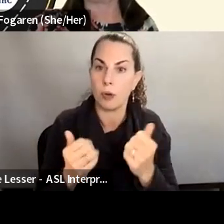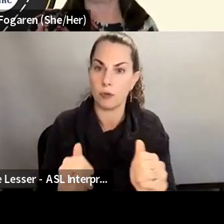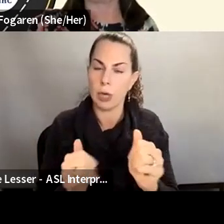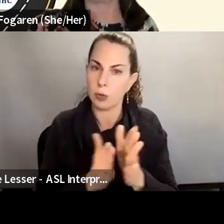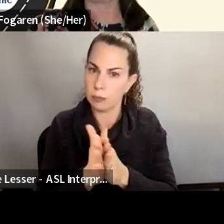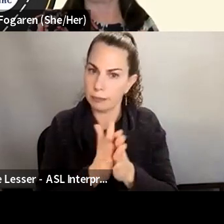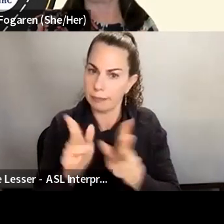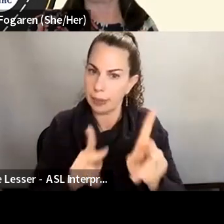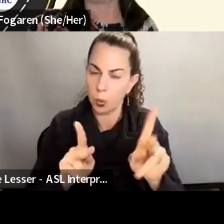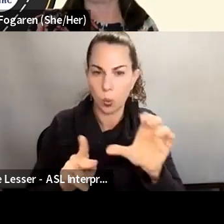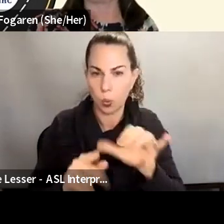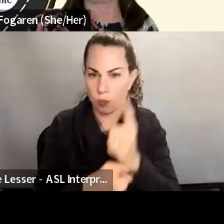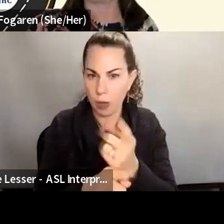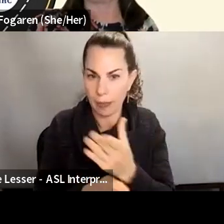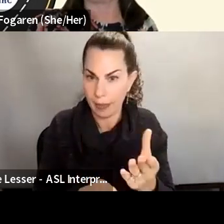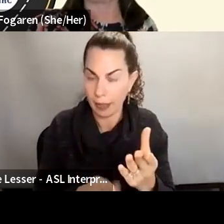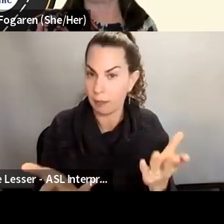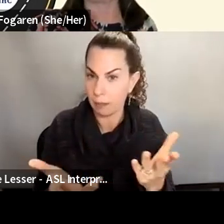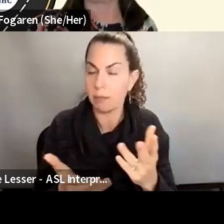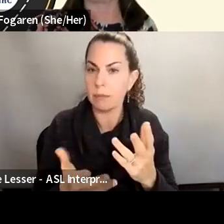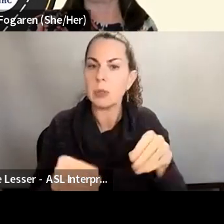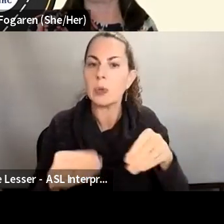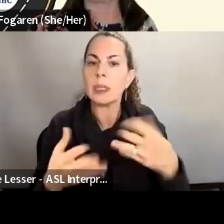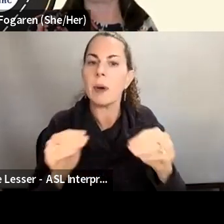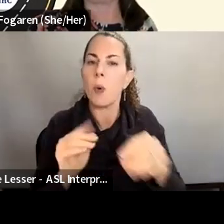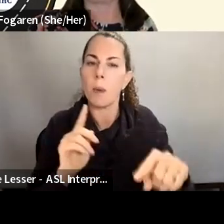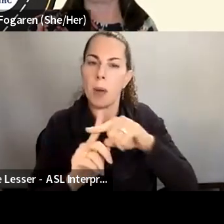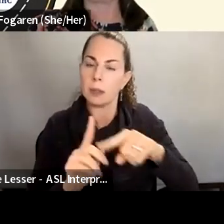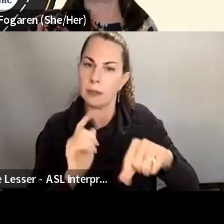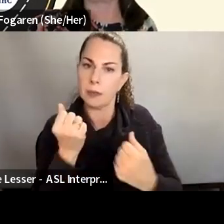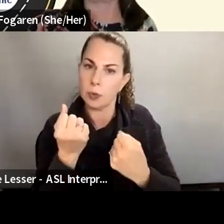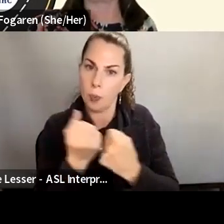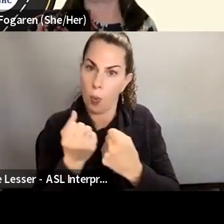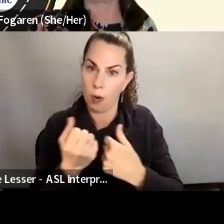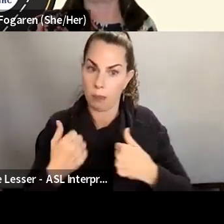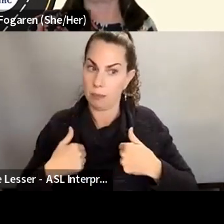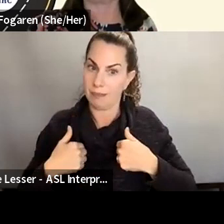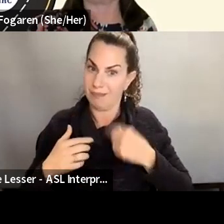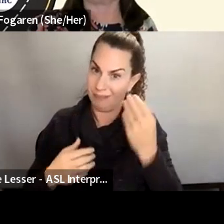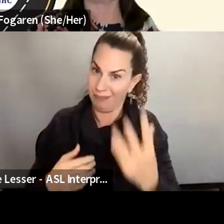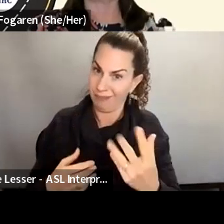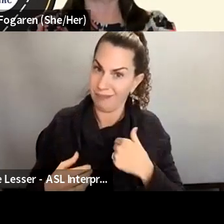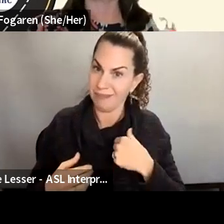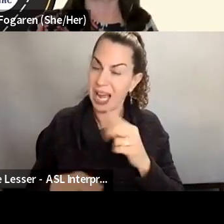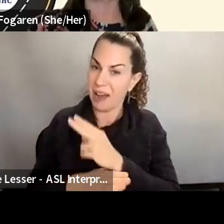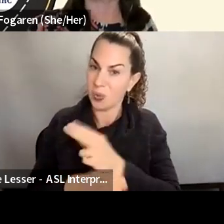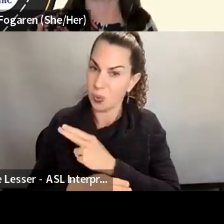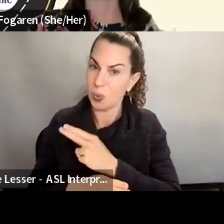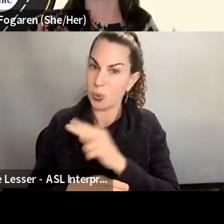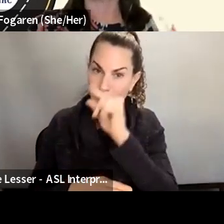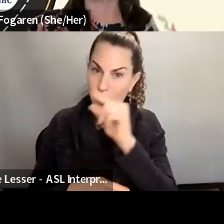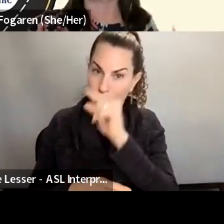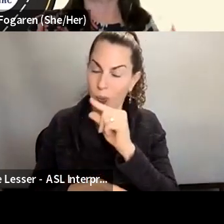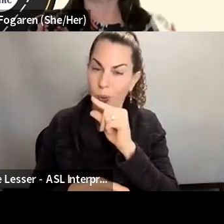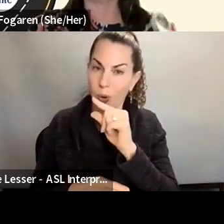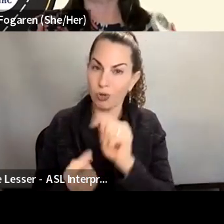incentivize people to do the right thing is to give them more positive support. I am not going to lie, I have used Google Translate before.